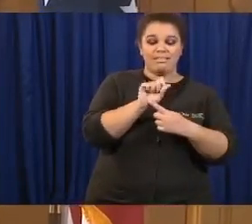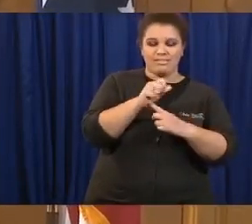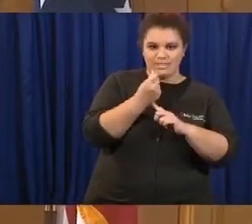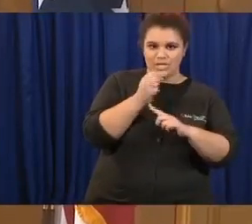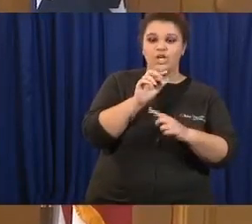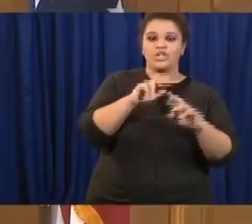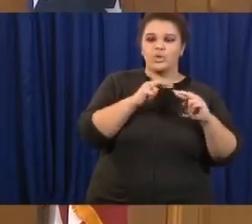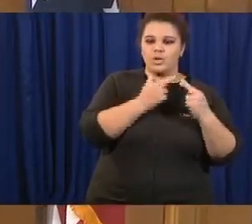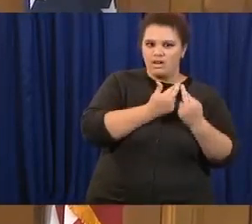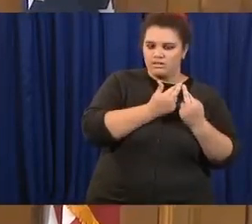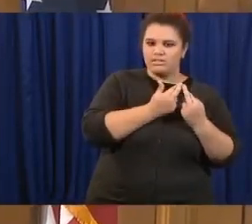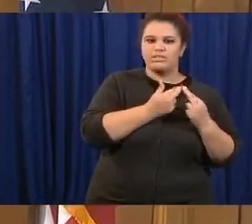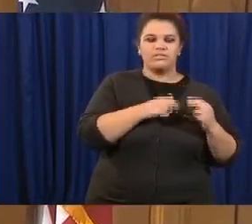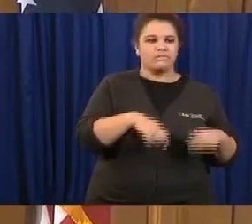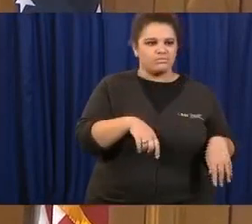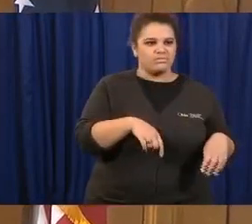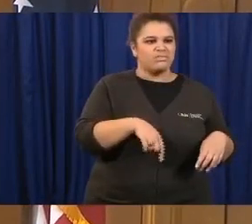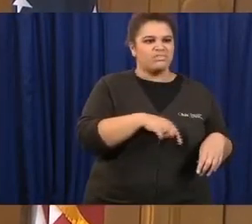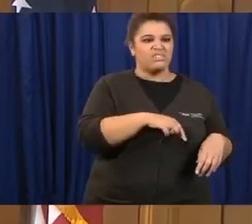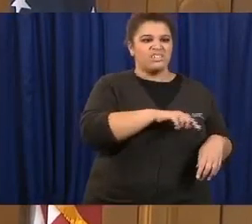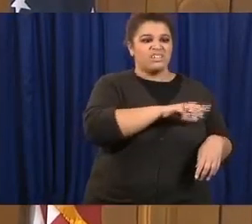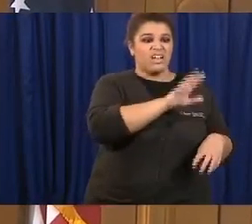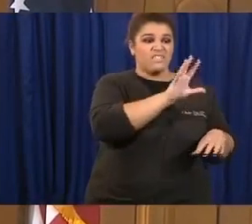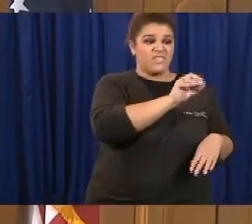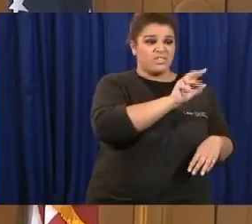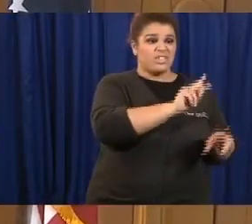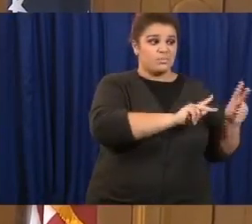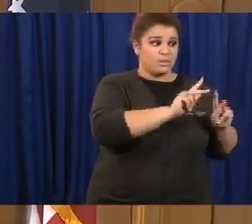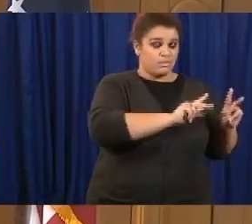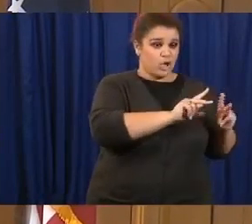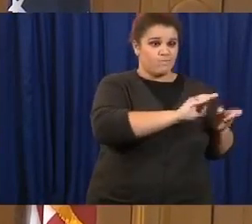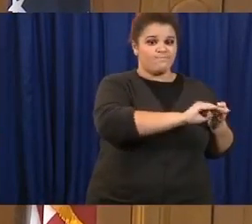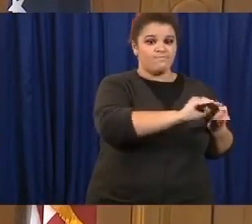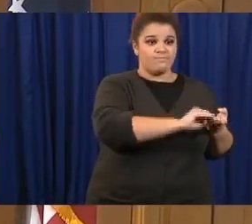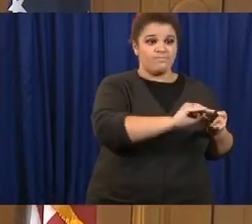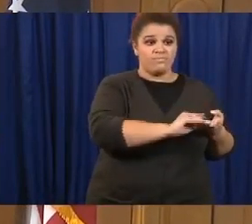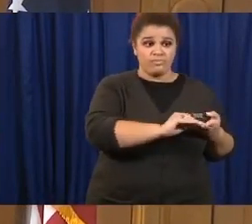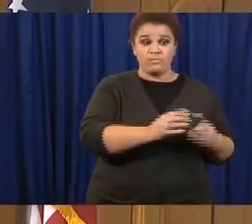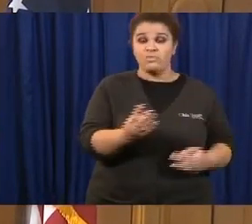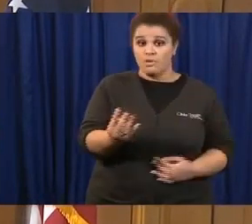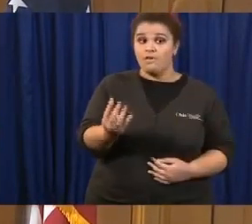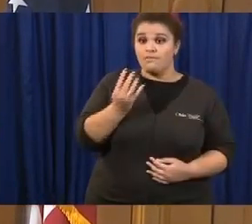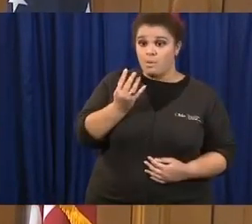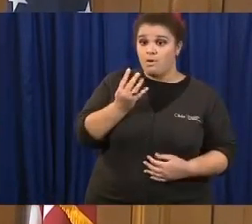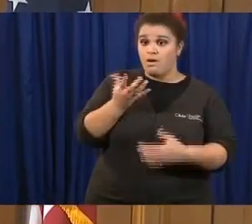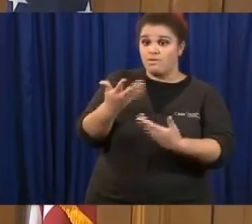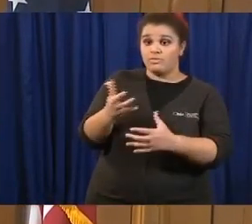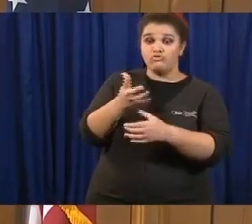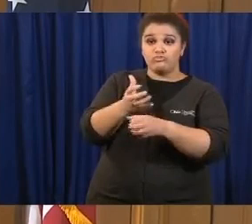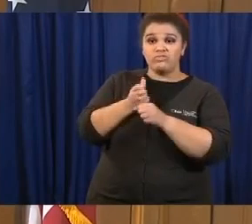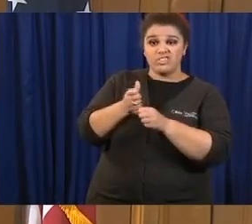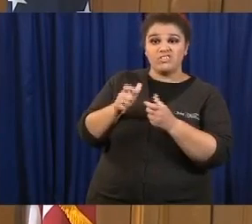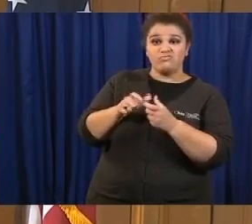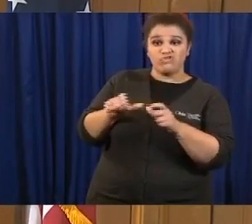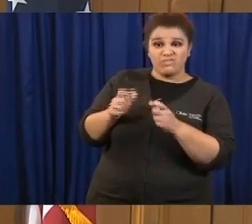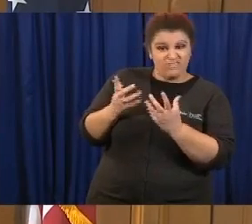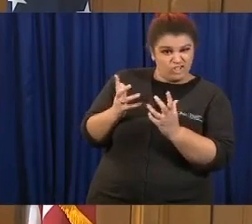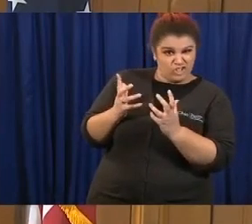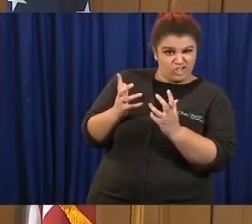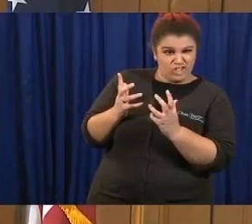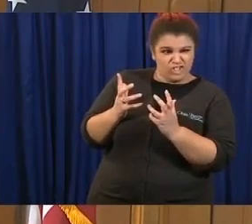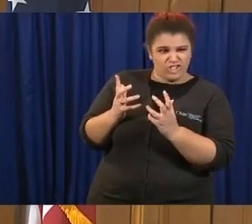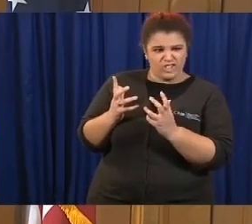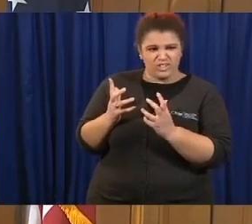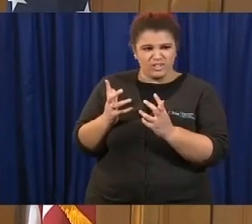received anything. I wanted to know if you can, whether this situation or any others, discuss the disparity here about